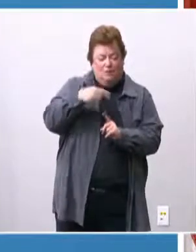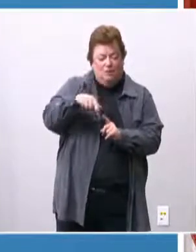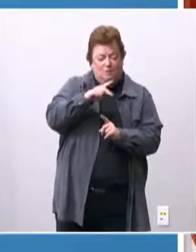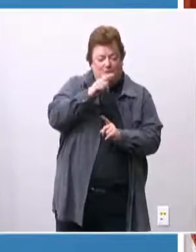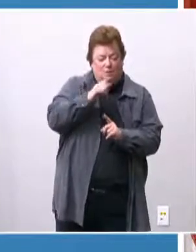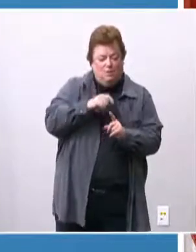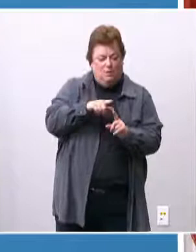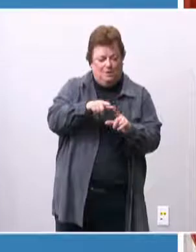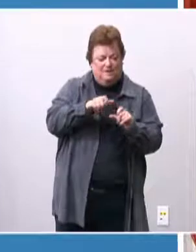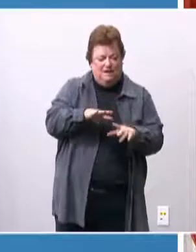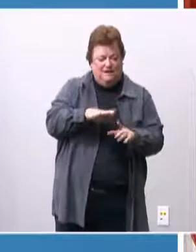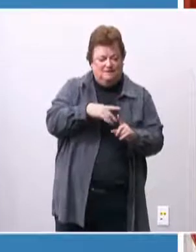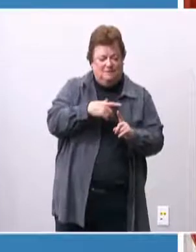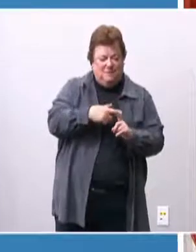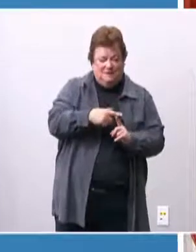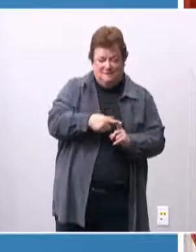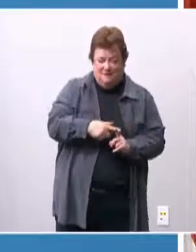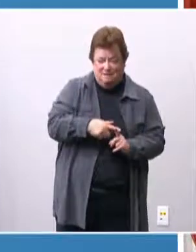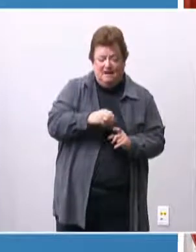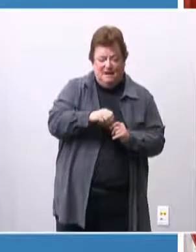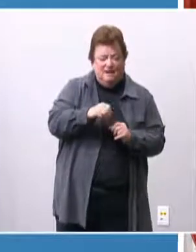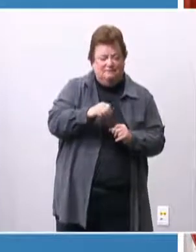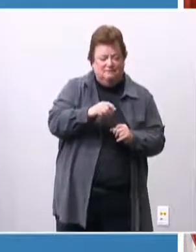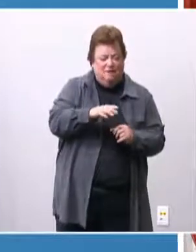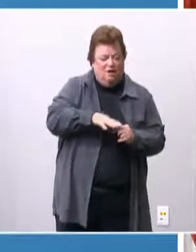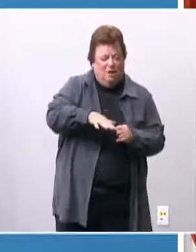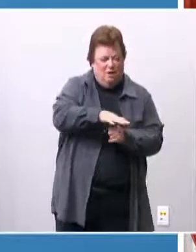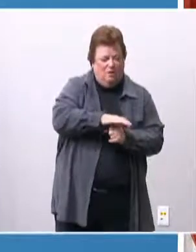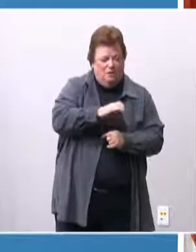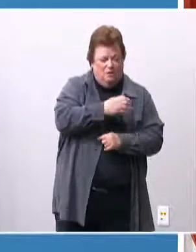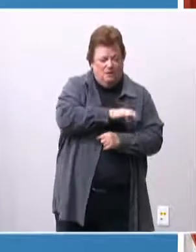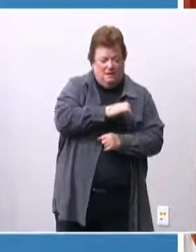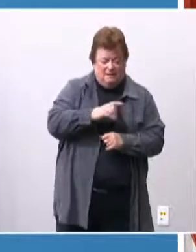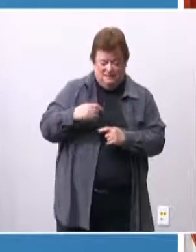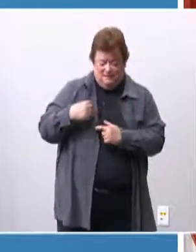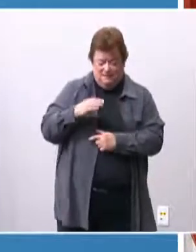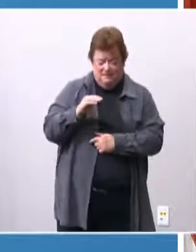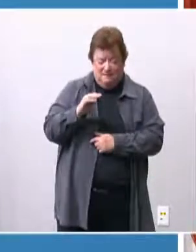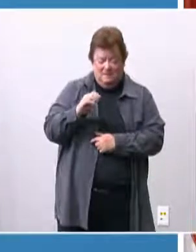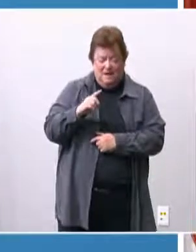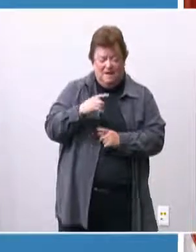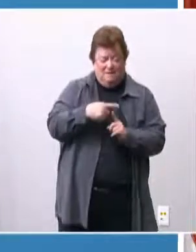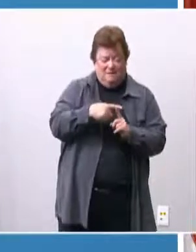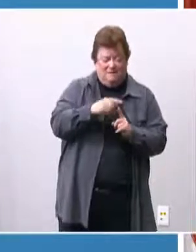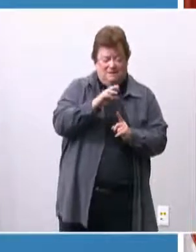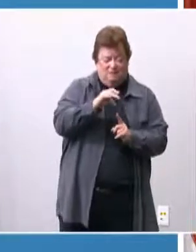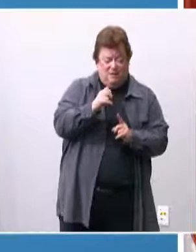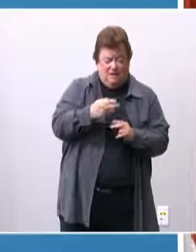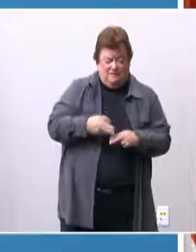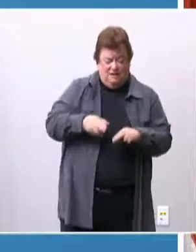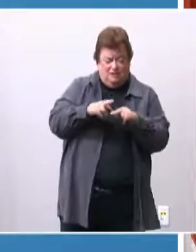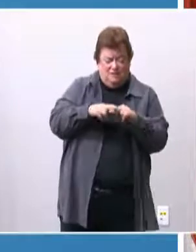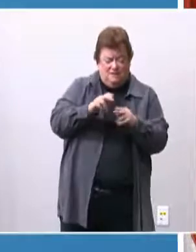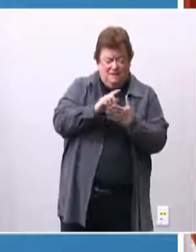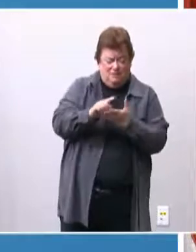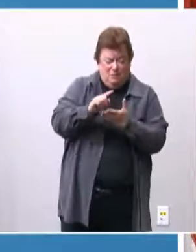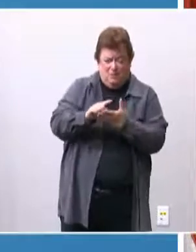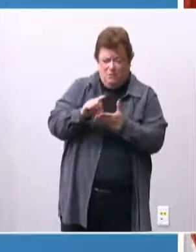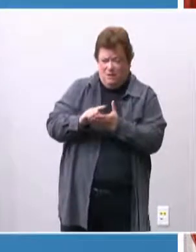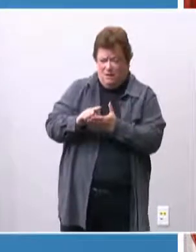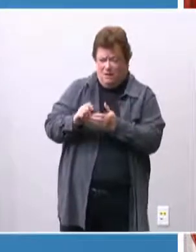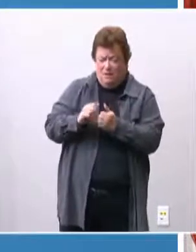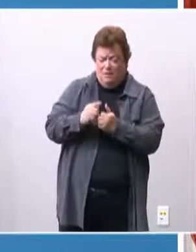being tested at local clinics and test sites. Since mid-October, the positivity rate has risen each week and